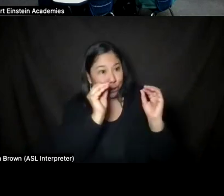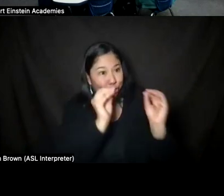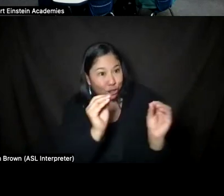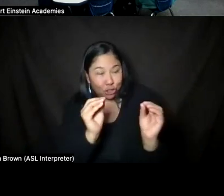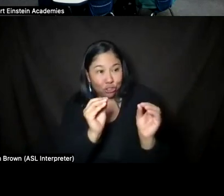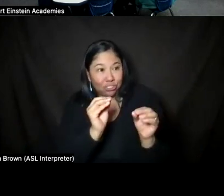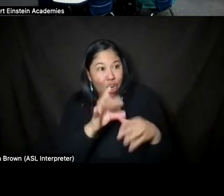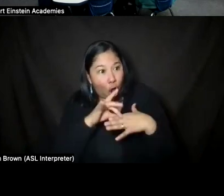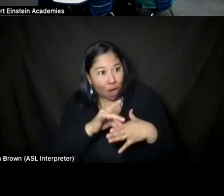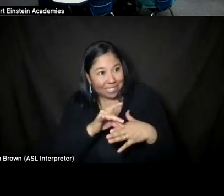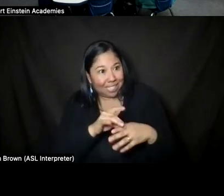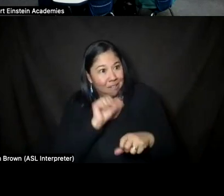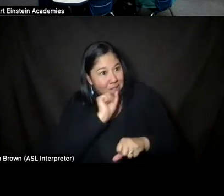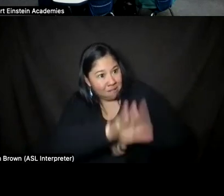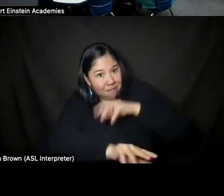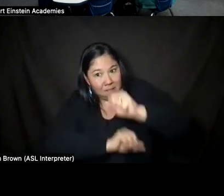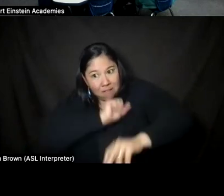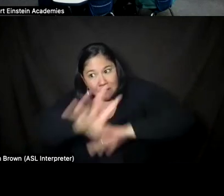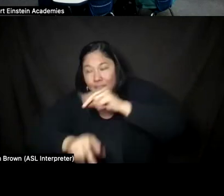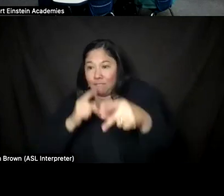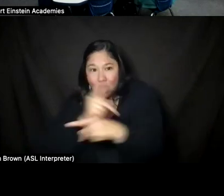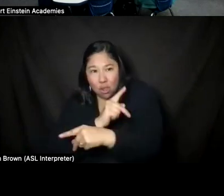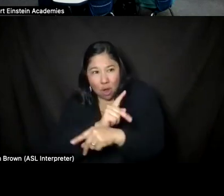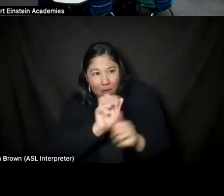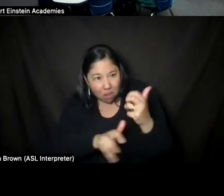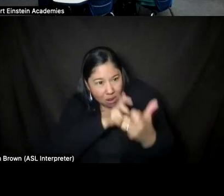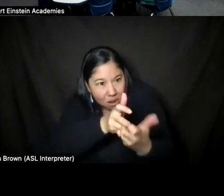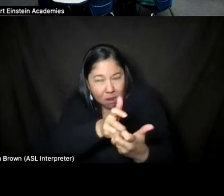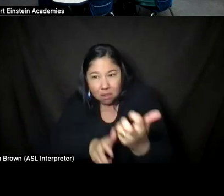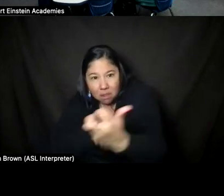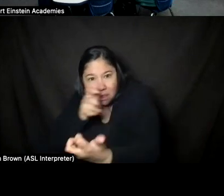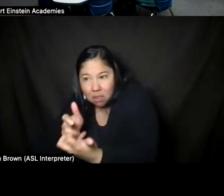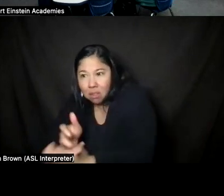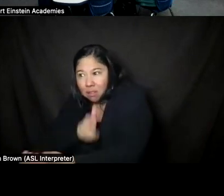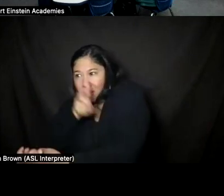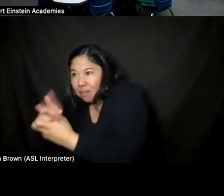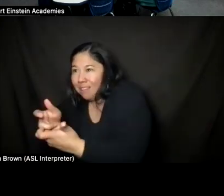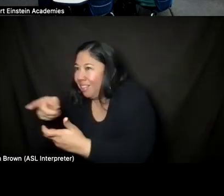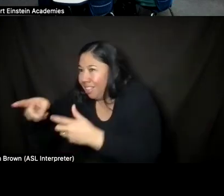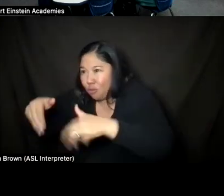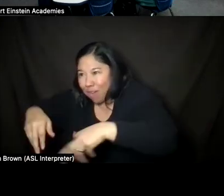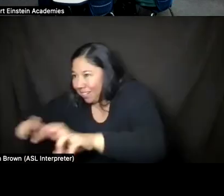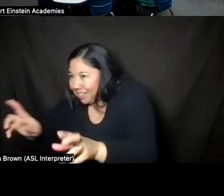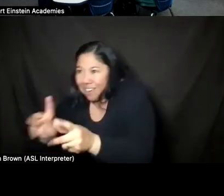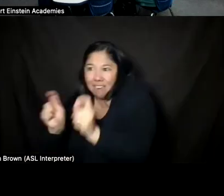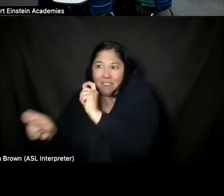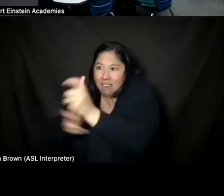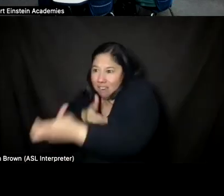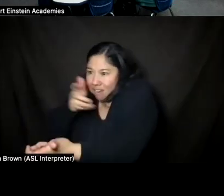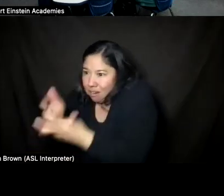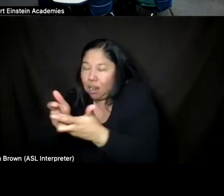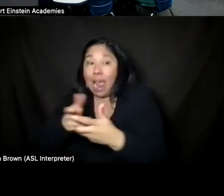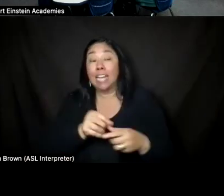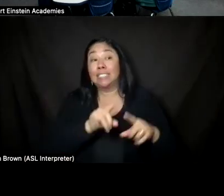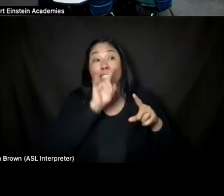this content to them and figuring out how to make it work for the kids that may not be so ready for it yet, and how to still challenge the kids that are